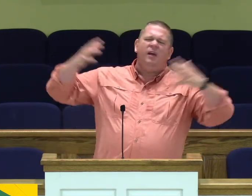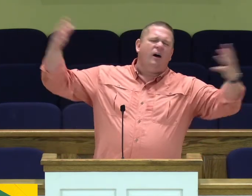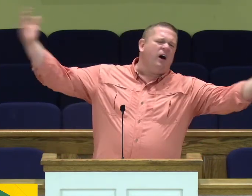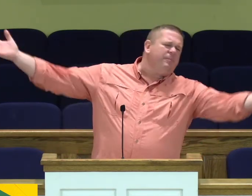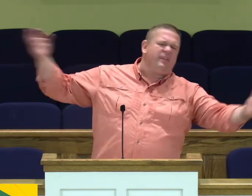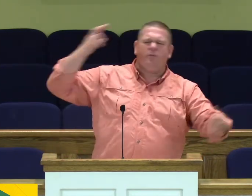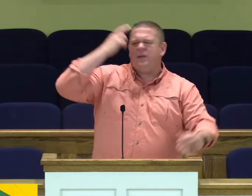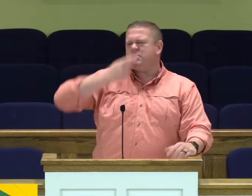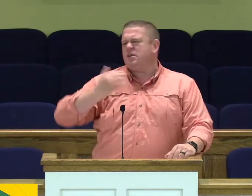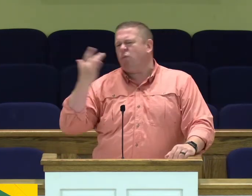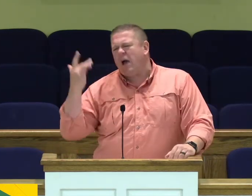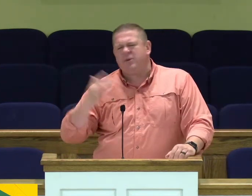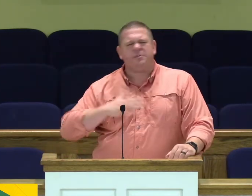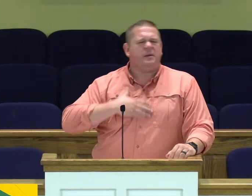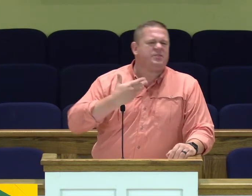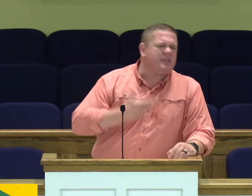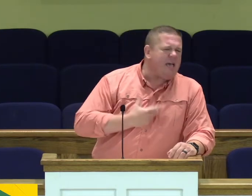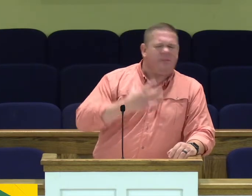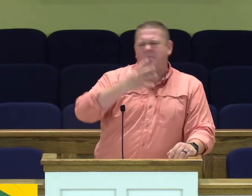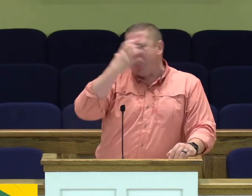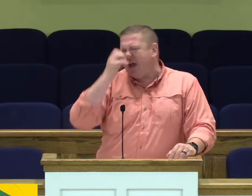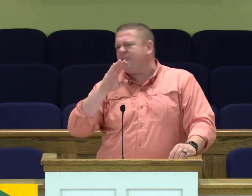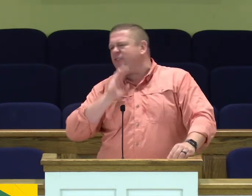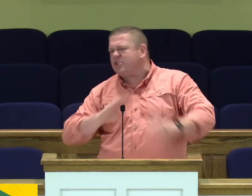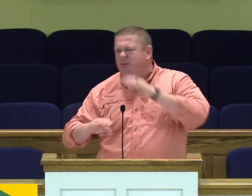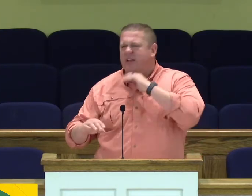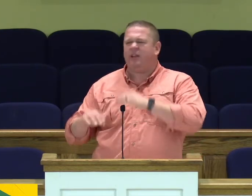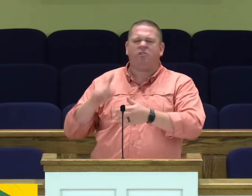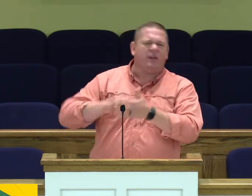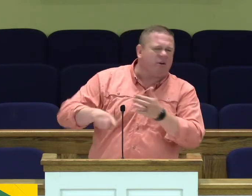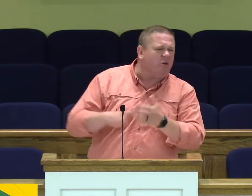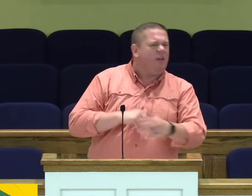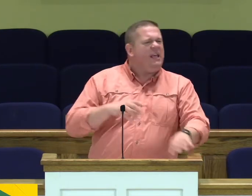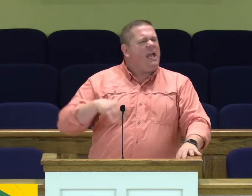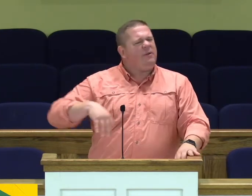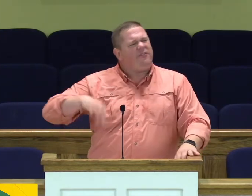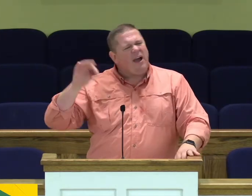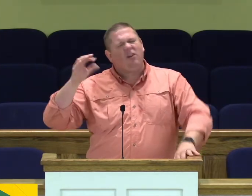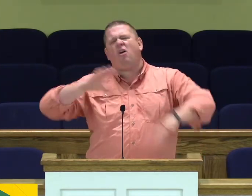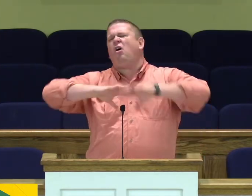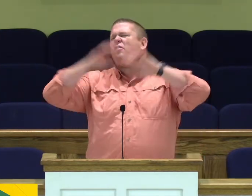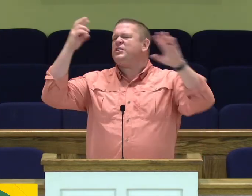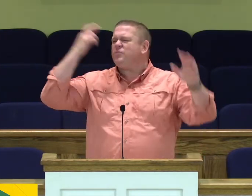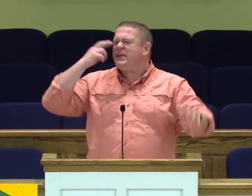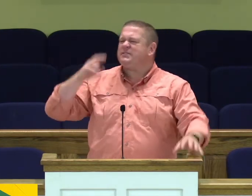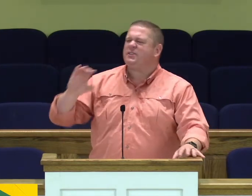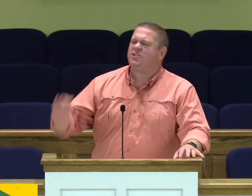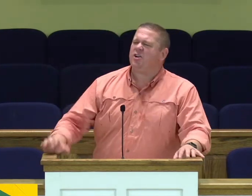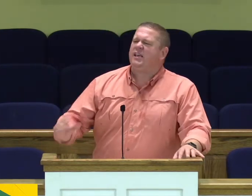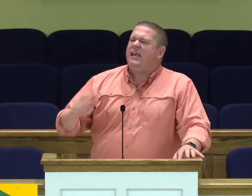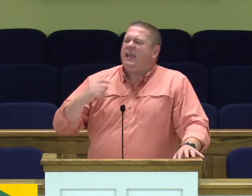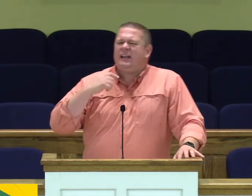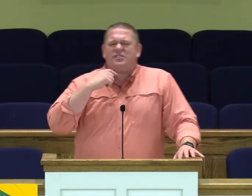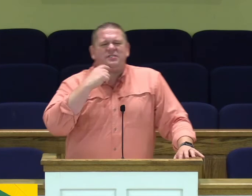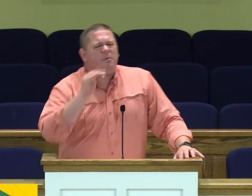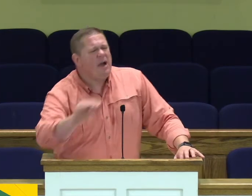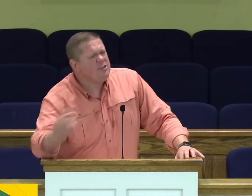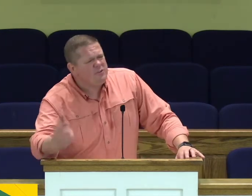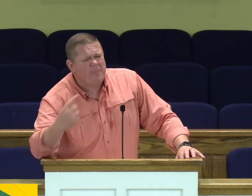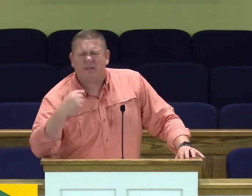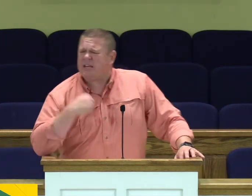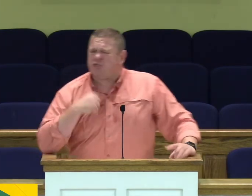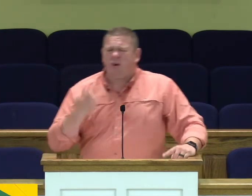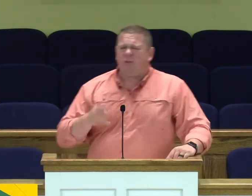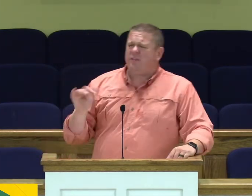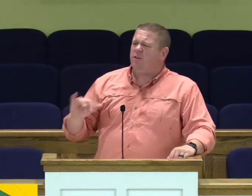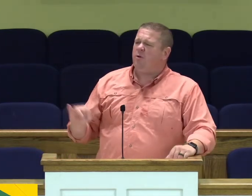with umpteen reasons on why we should be upset and mad and frustrated and critical. And we find all these reasons in church. Can I just remind you of